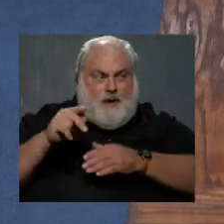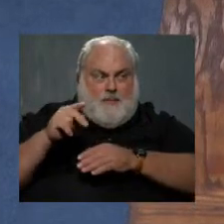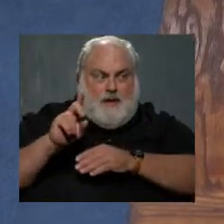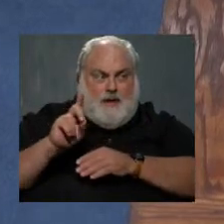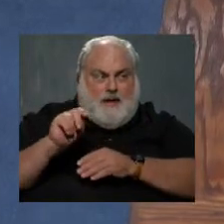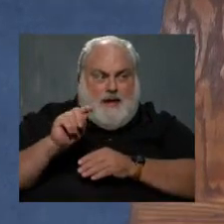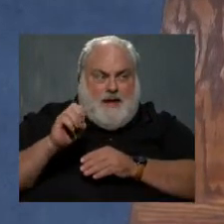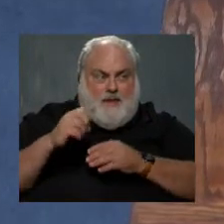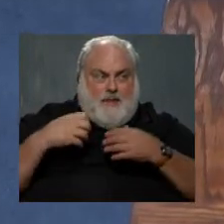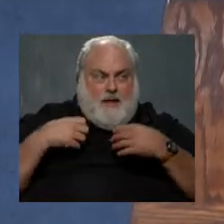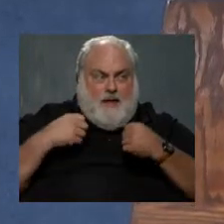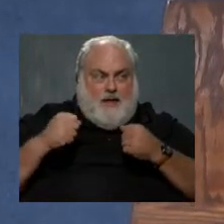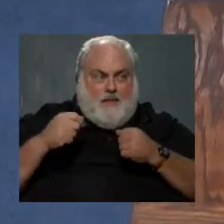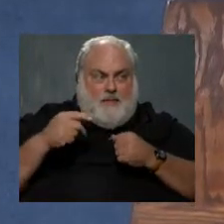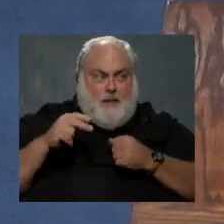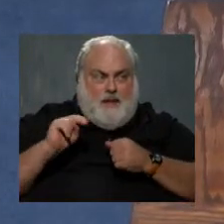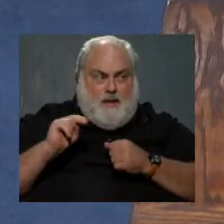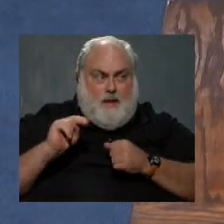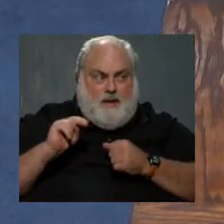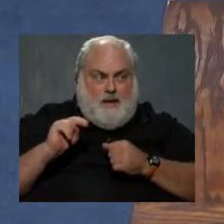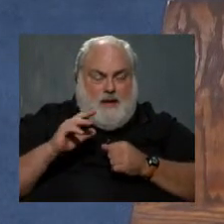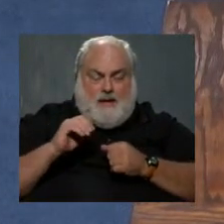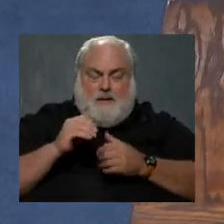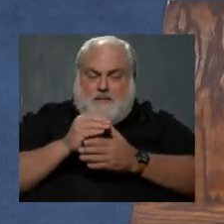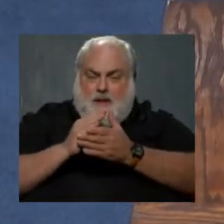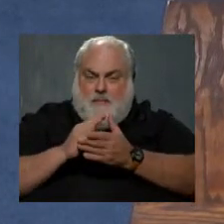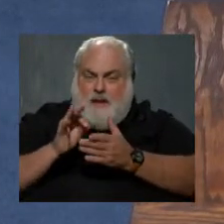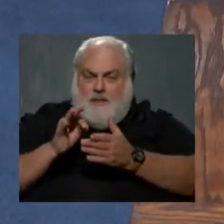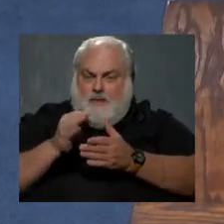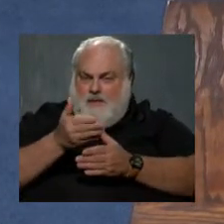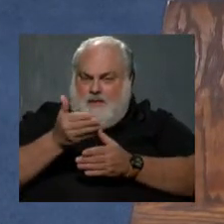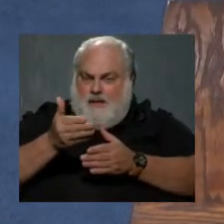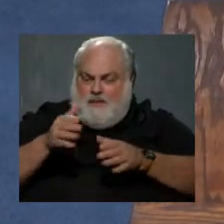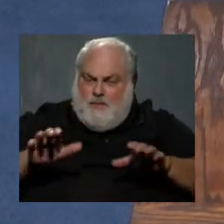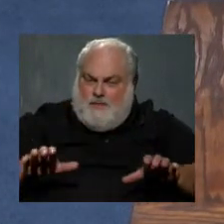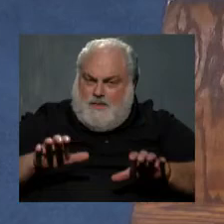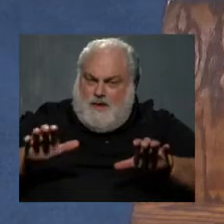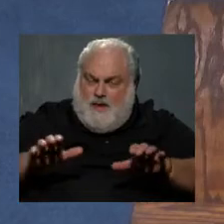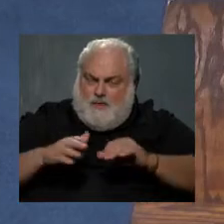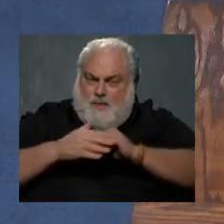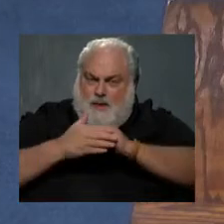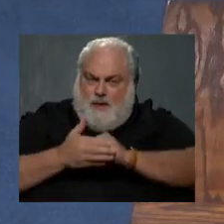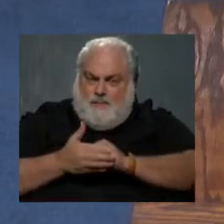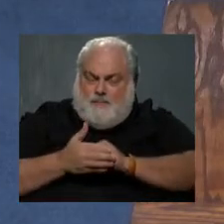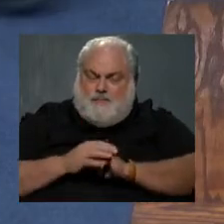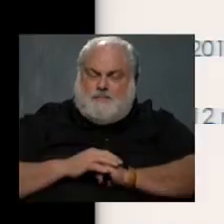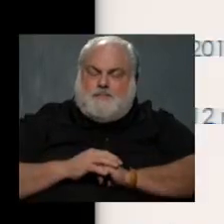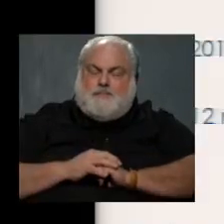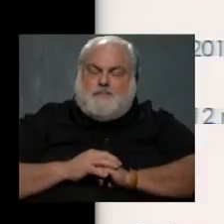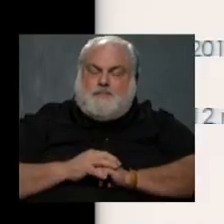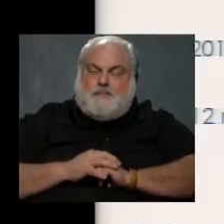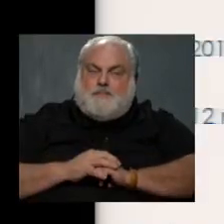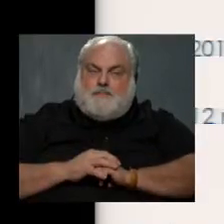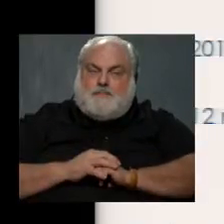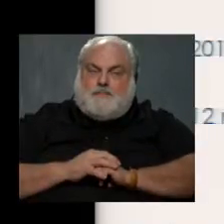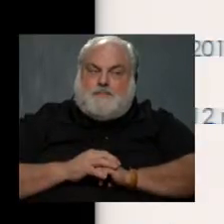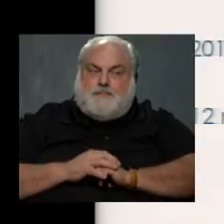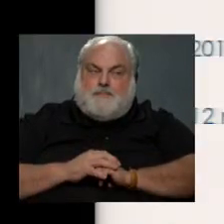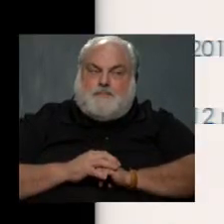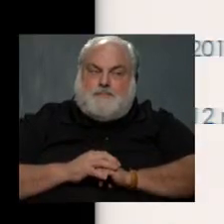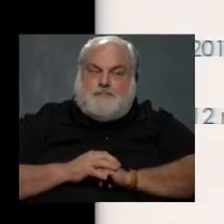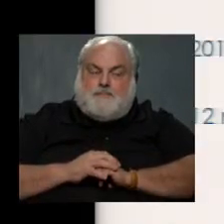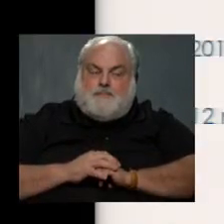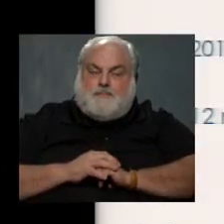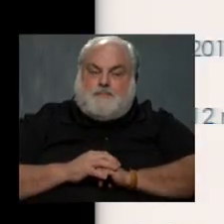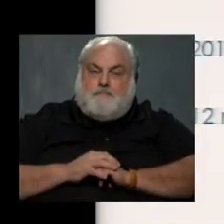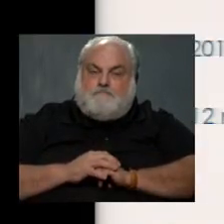our health plan and some of the initiatives that we have undertaken. And so if we can go to the next slide. Just to